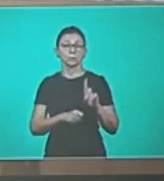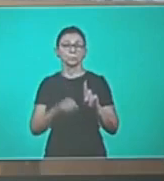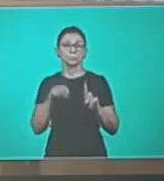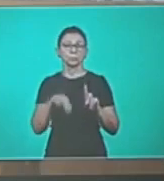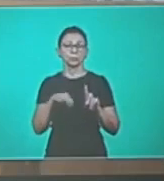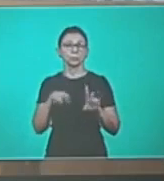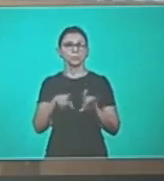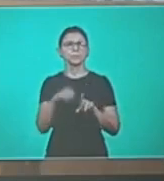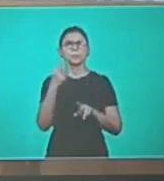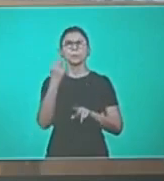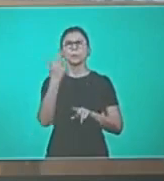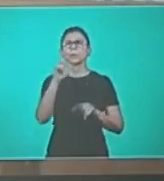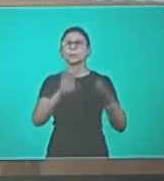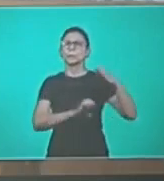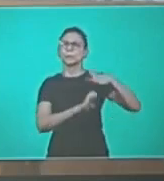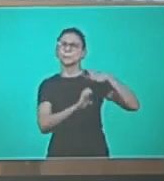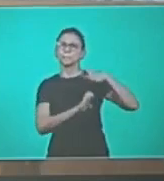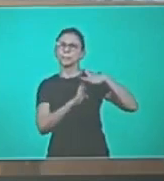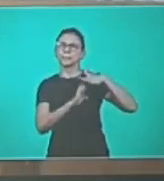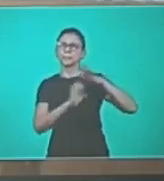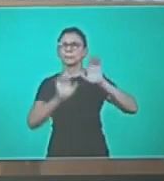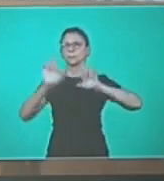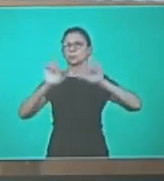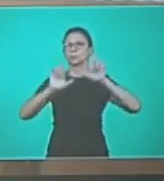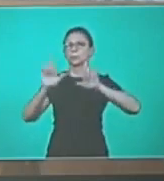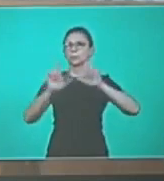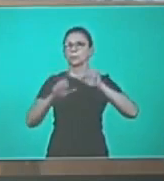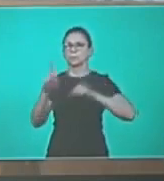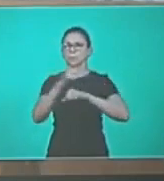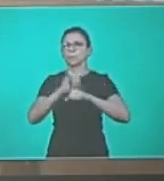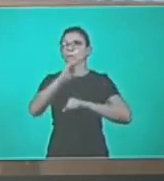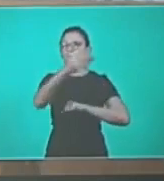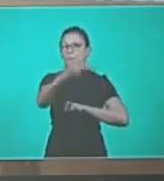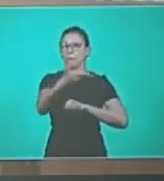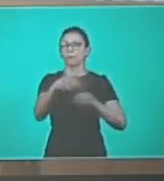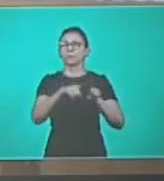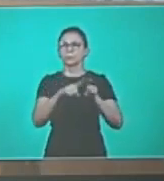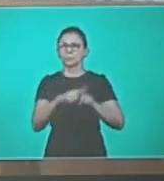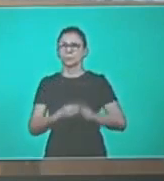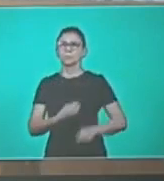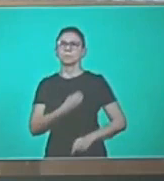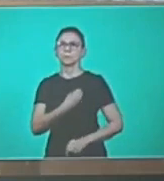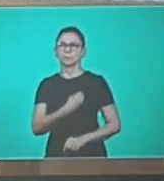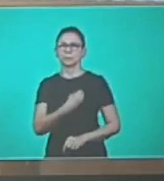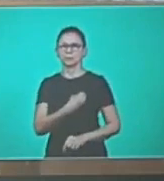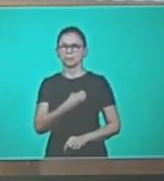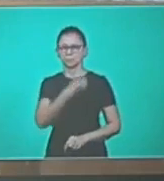the channel, the TV channel band in Brazil will be transmitting,